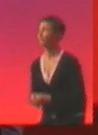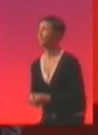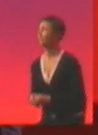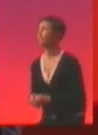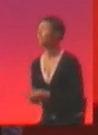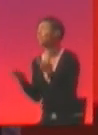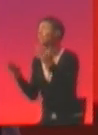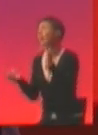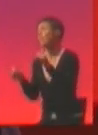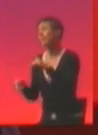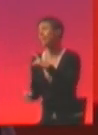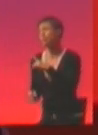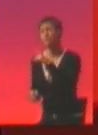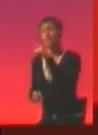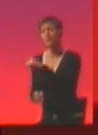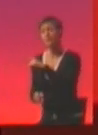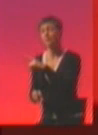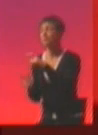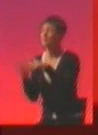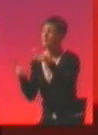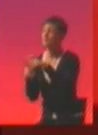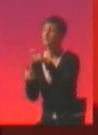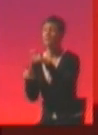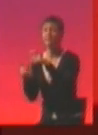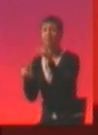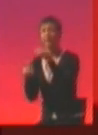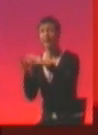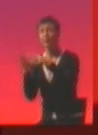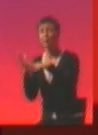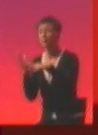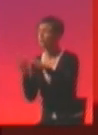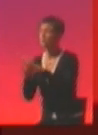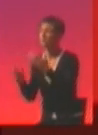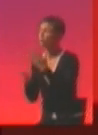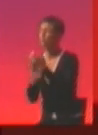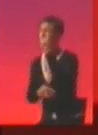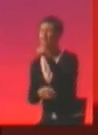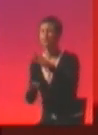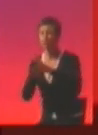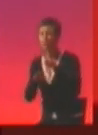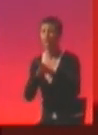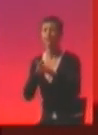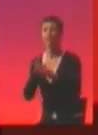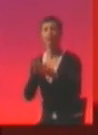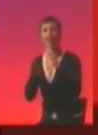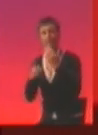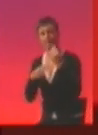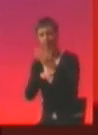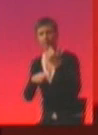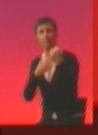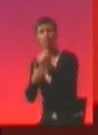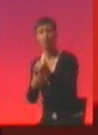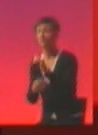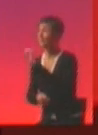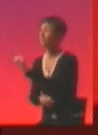Conference, but maybe there's a reason why David Cameron doesn't get the importance of training and employment support. For his first